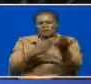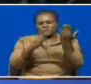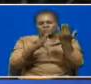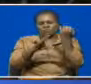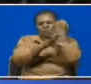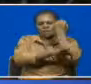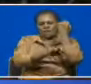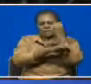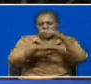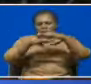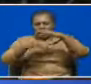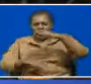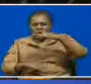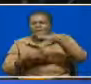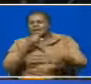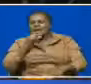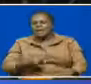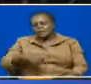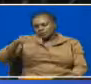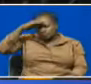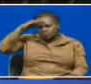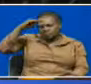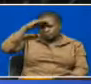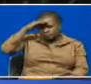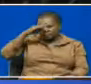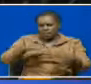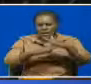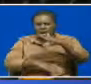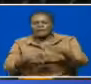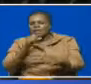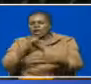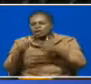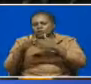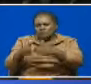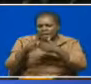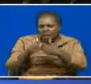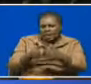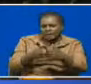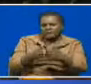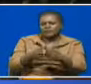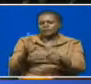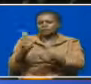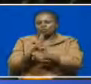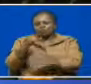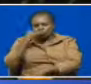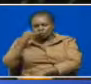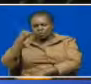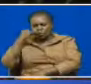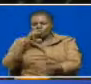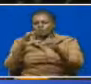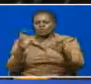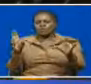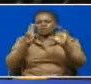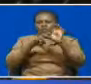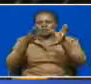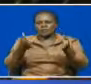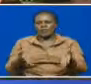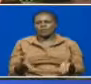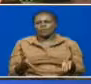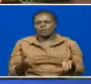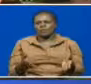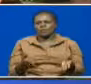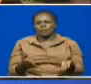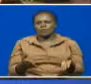of underage drinking, underage sex, and also use of drugs. Now, we want to have that conversation, and joining me on set right